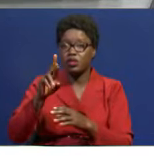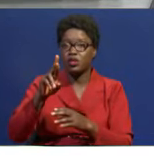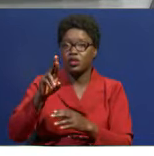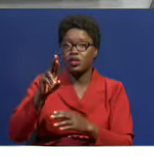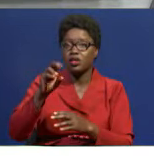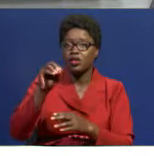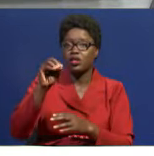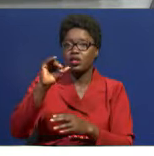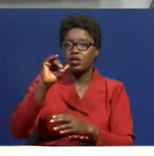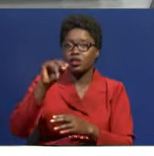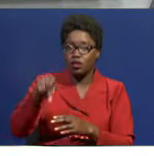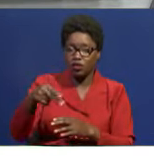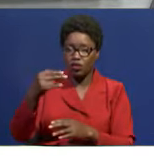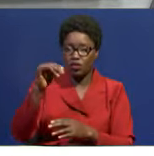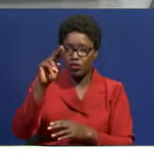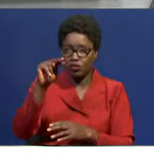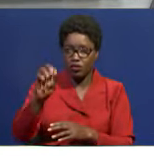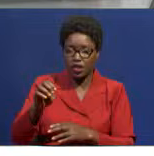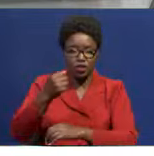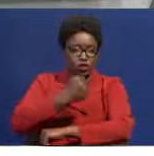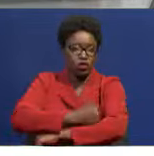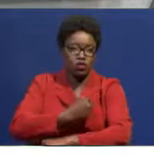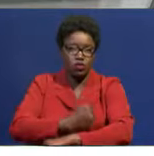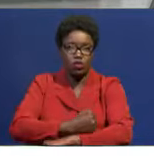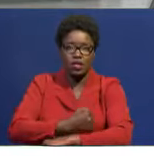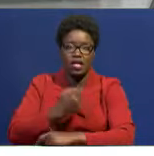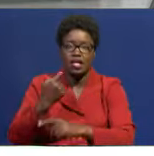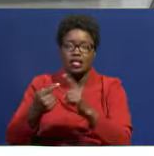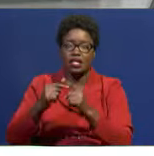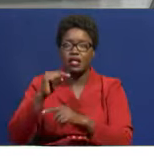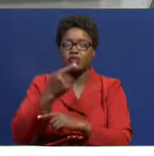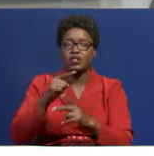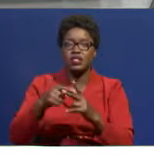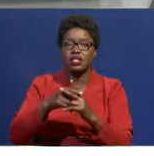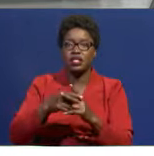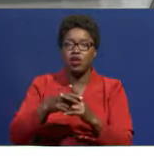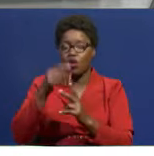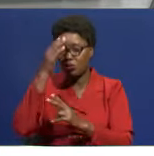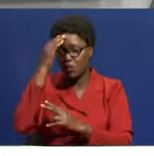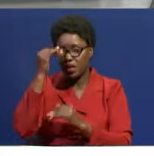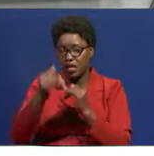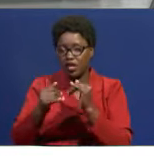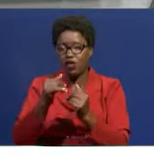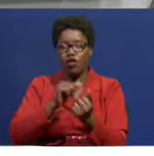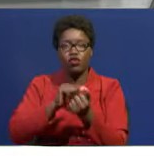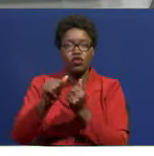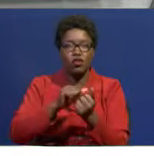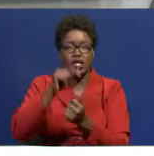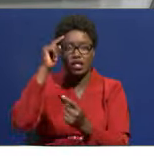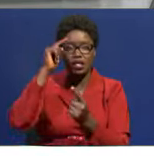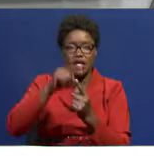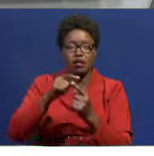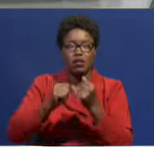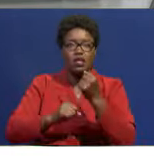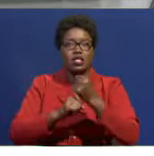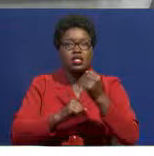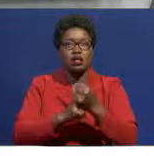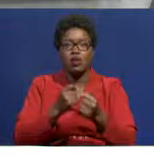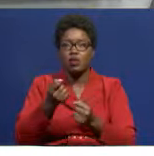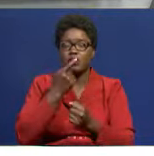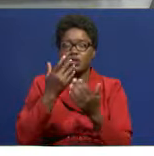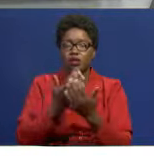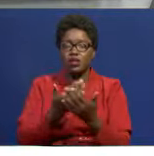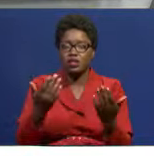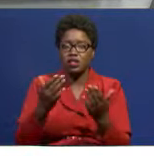of Schools Director Boniface Awiti says the annual event that began on Monday and will end on Friday aims to aid in purchasing medical